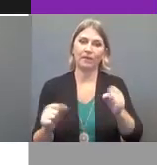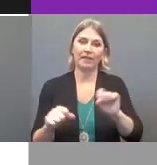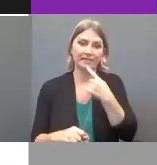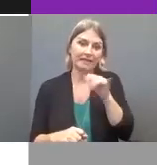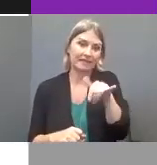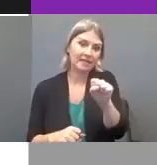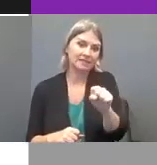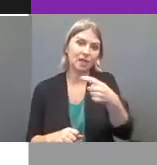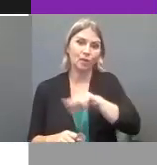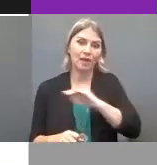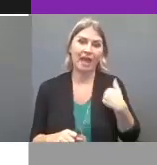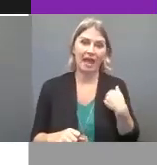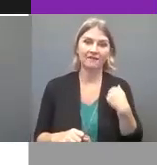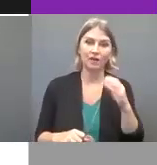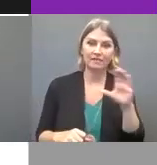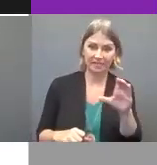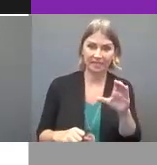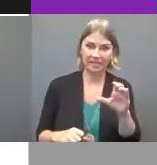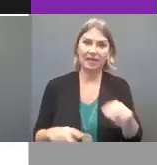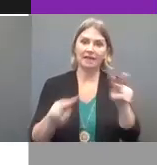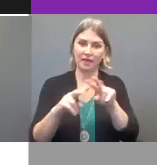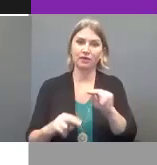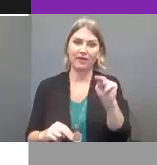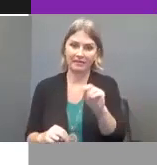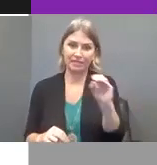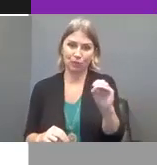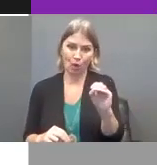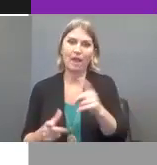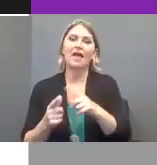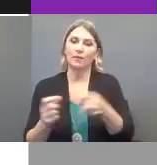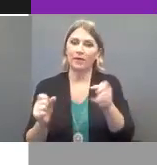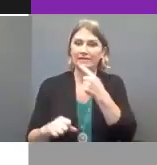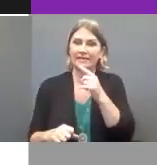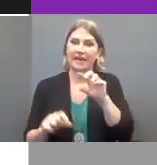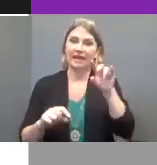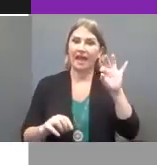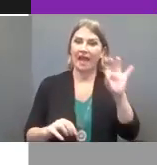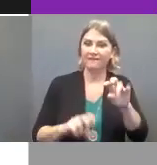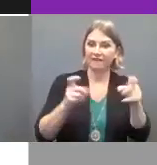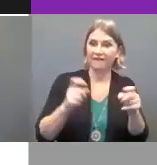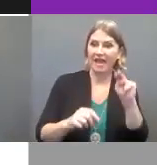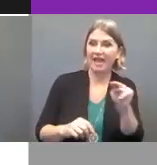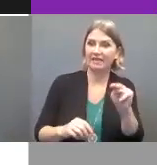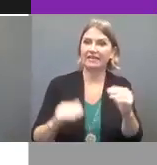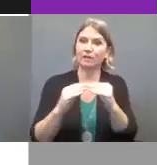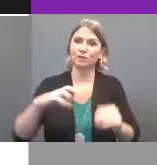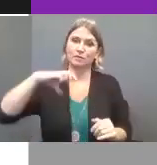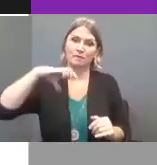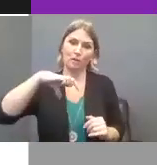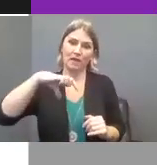have a value of c, we have a value of n0, and then we can say that f of n equals big omega of